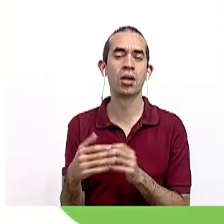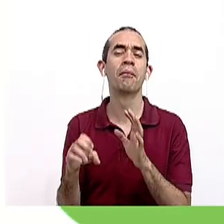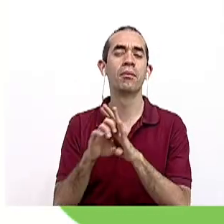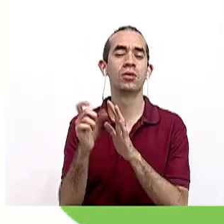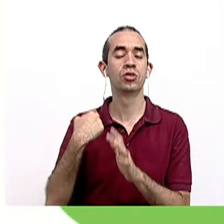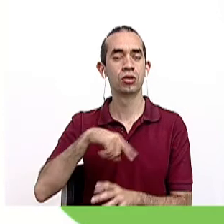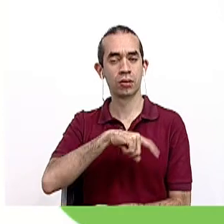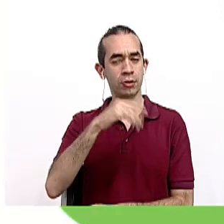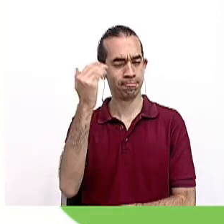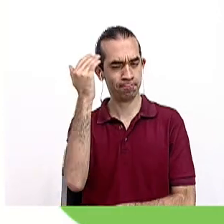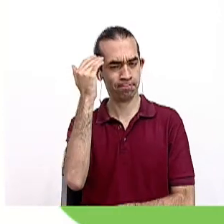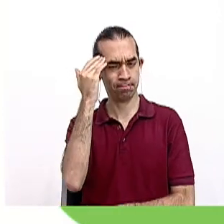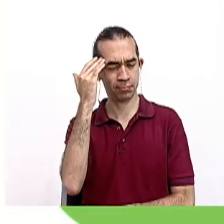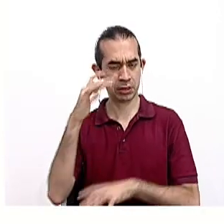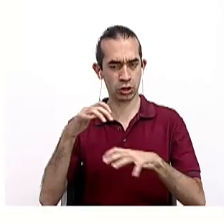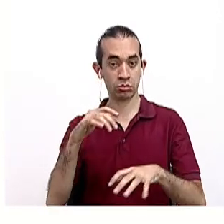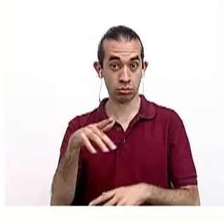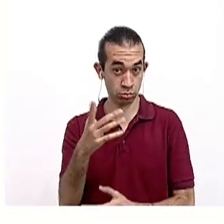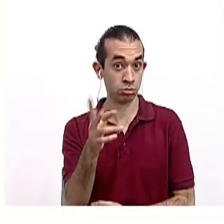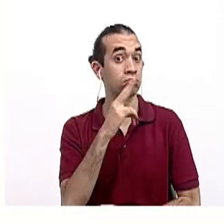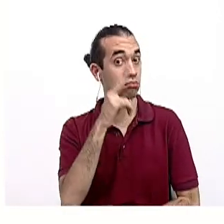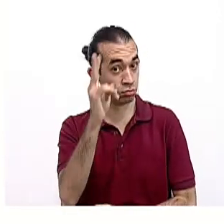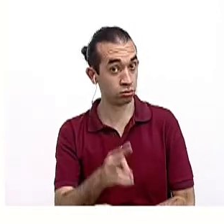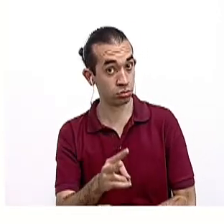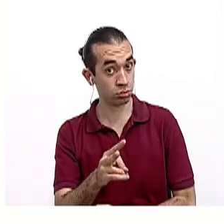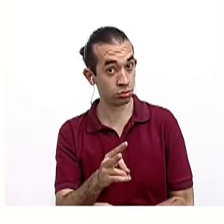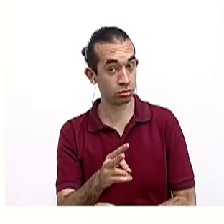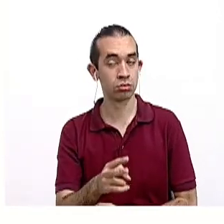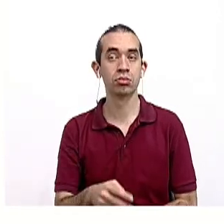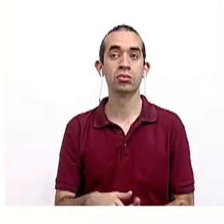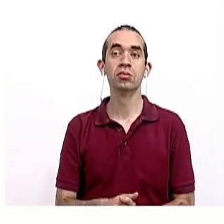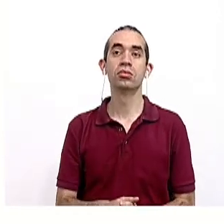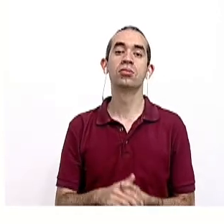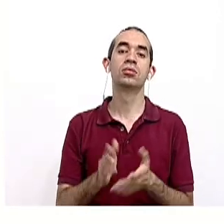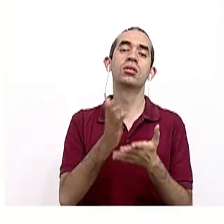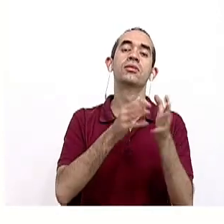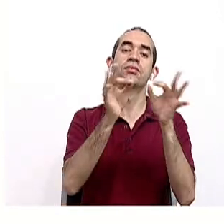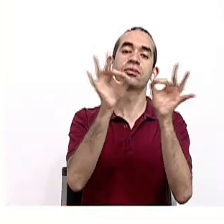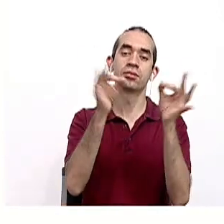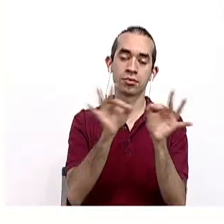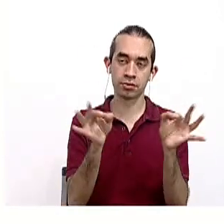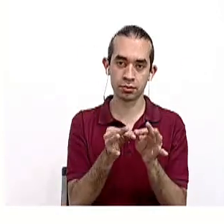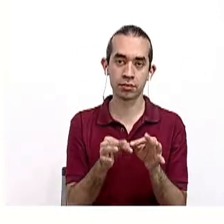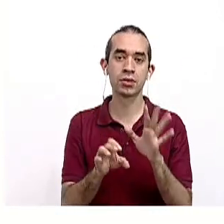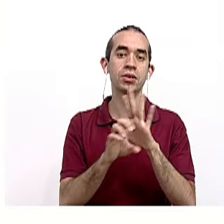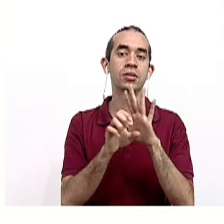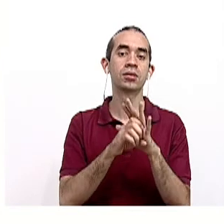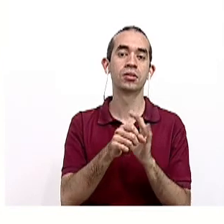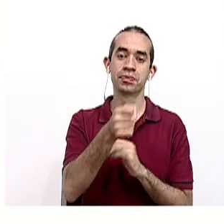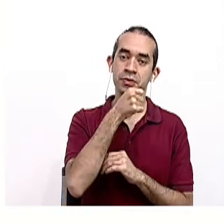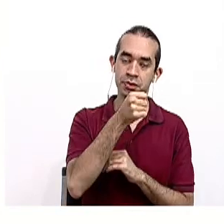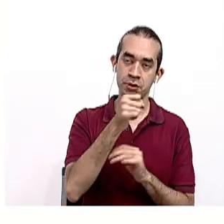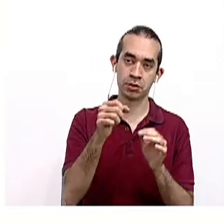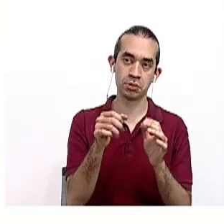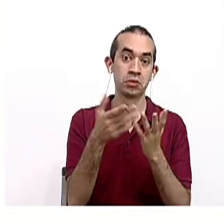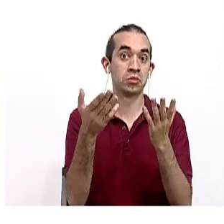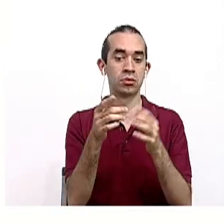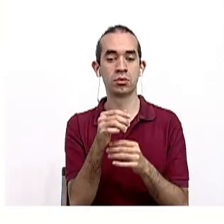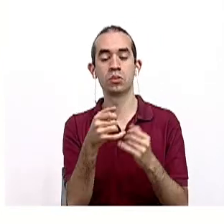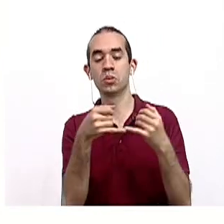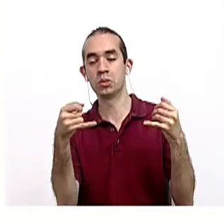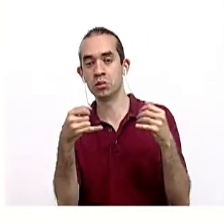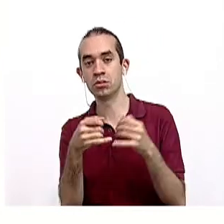we? And some of the phrases. So we can use the report from shows that. The report